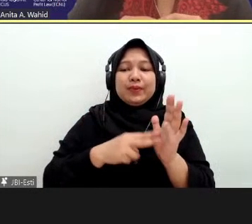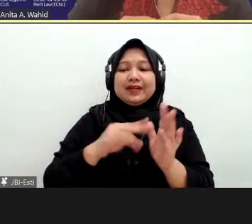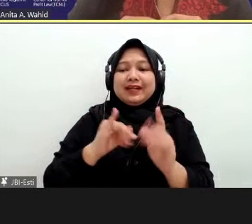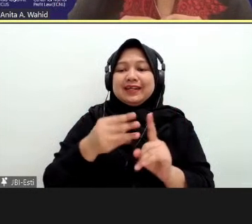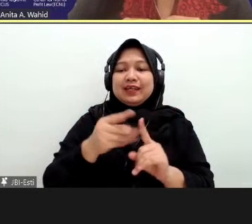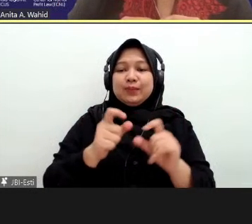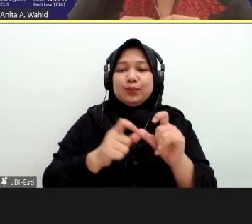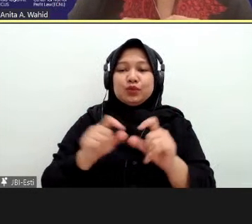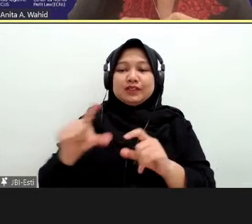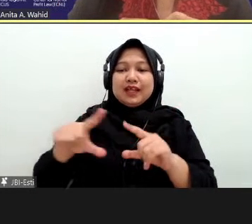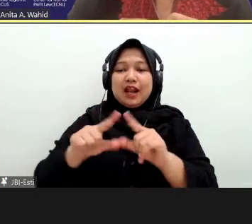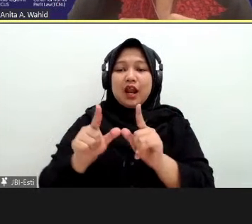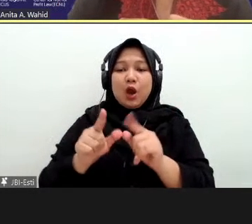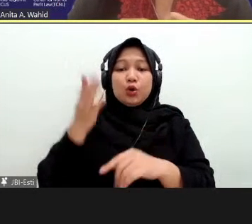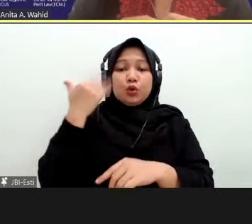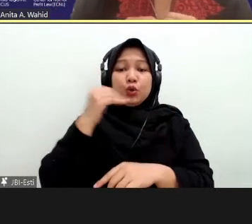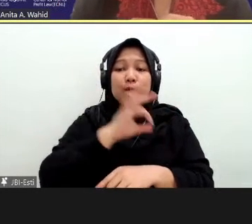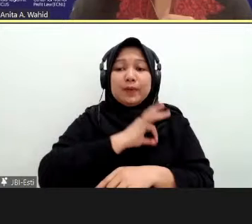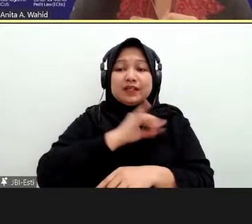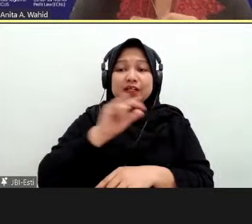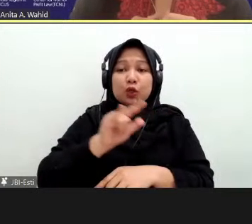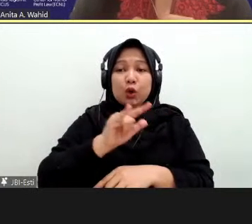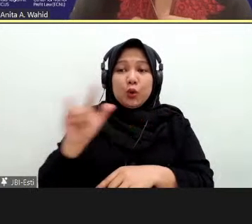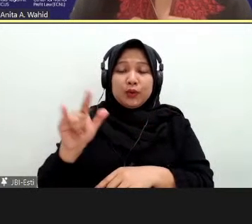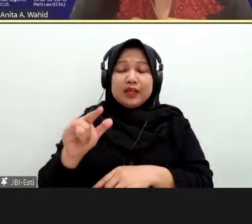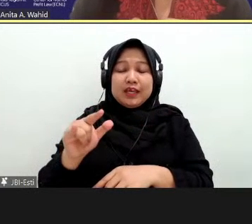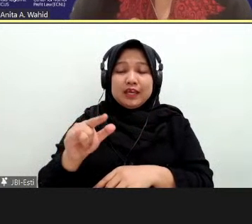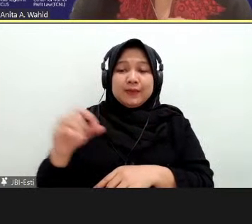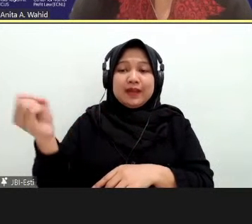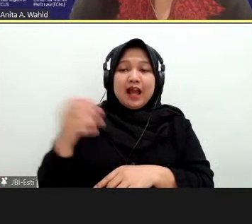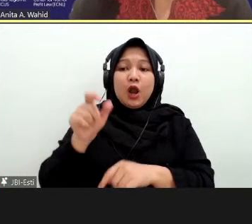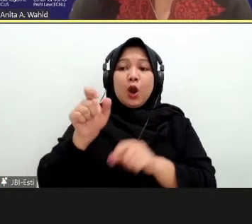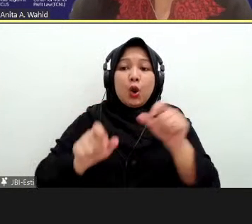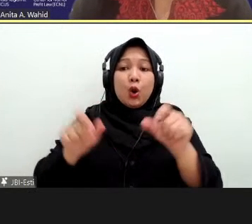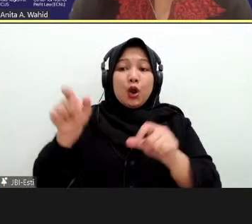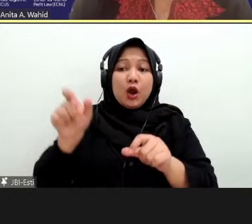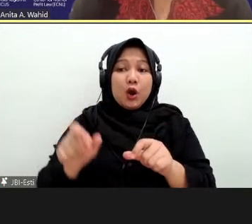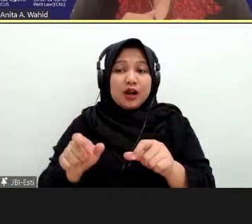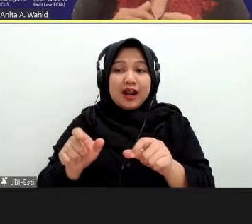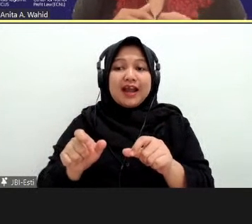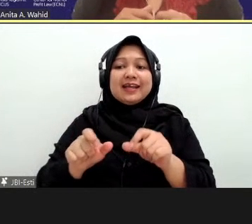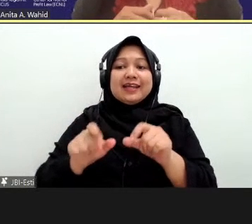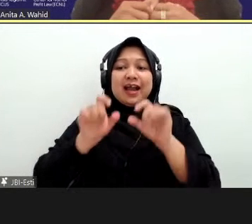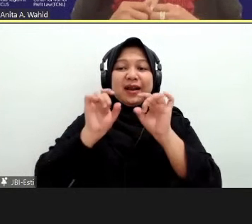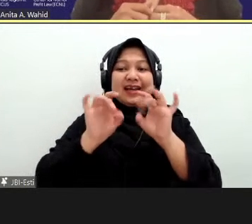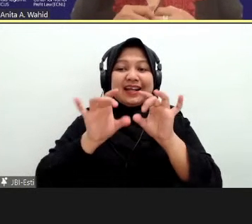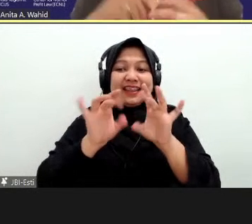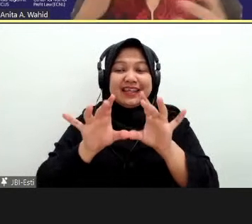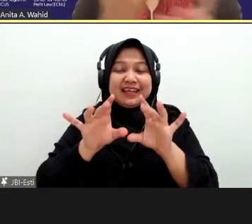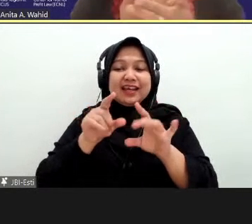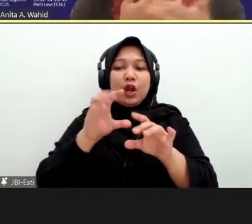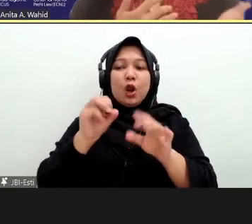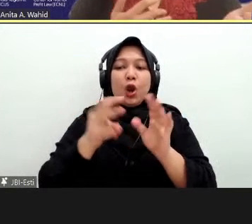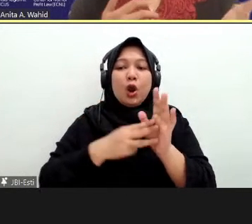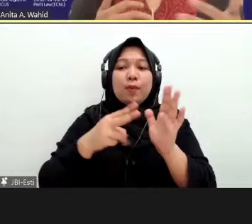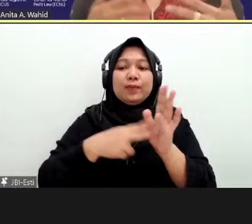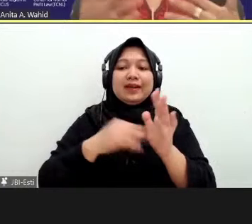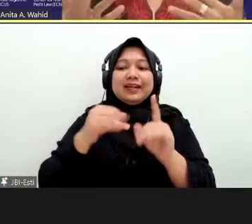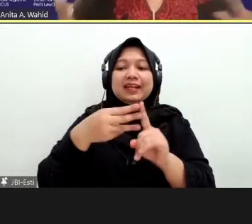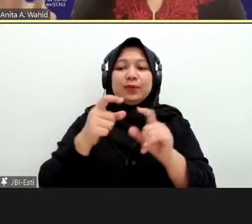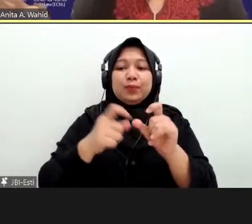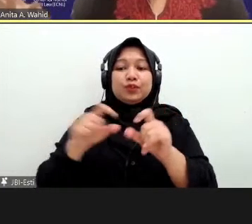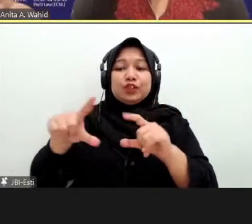Like omnibus law. President Jokowi said people criticize omnibus law, they're the one who eat the